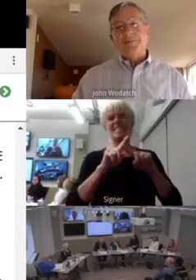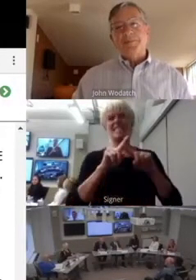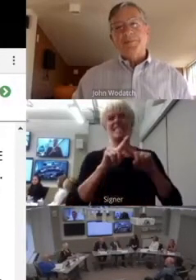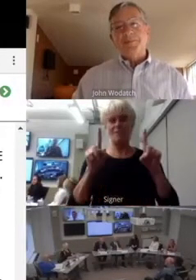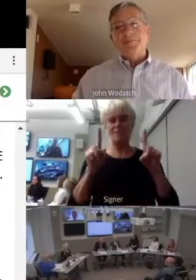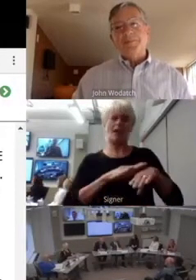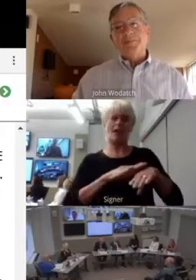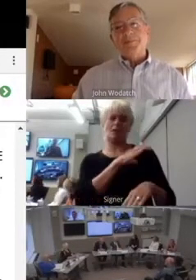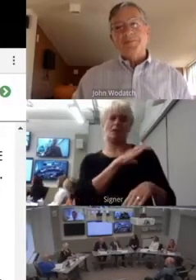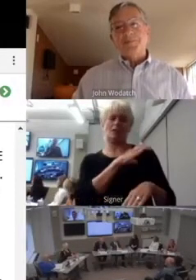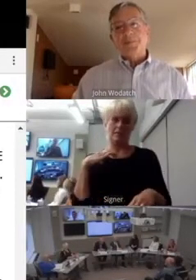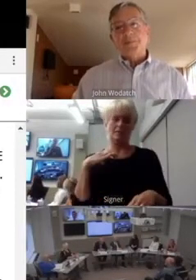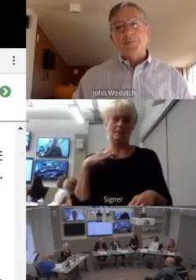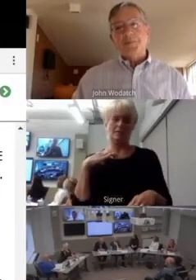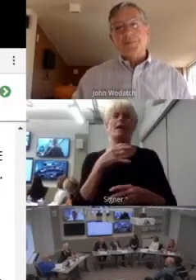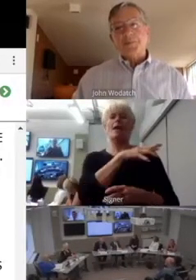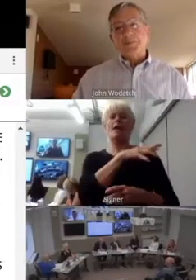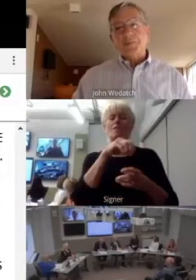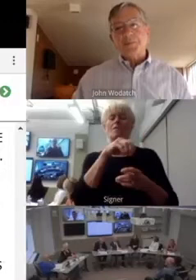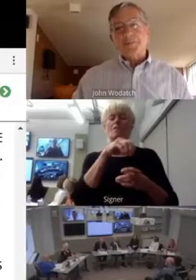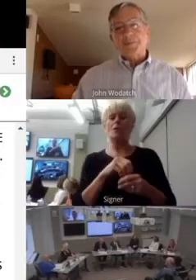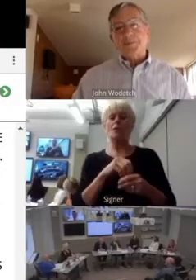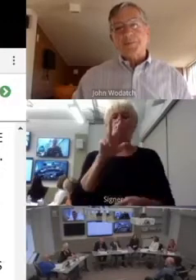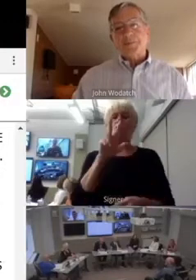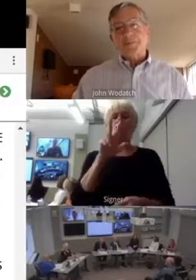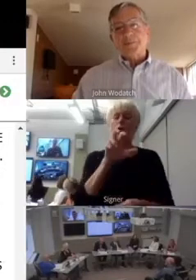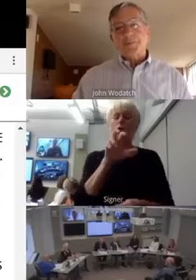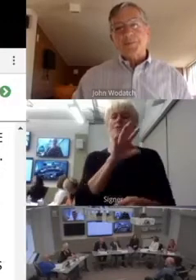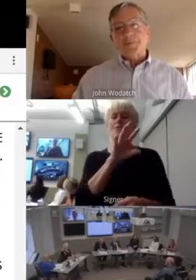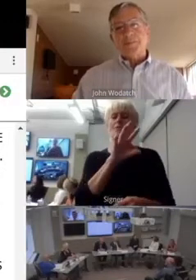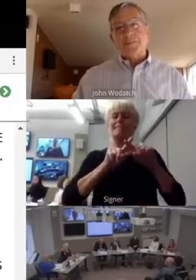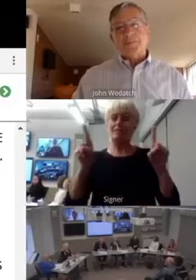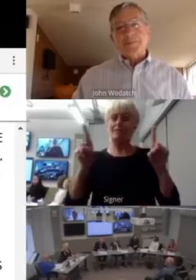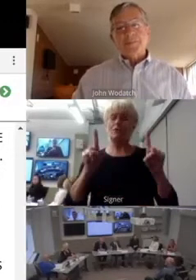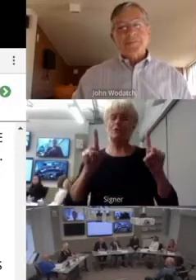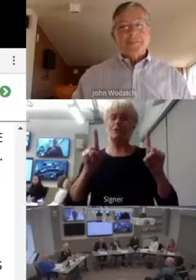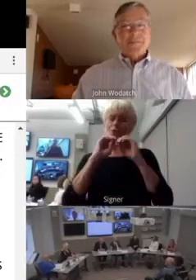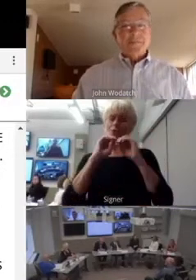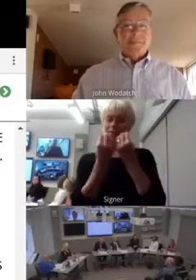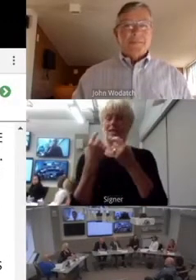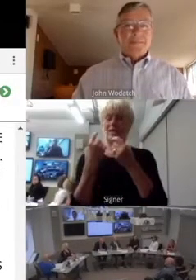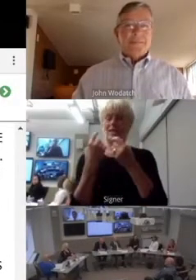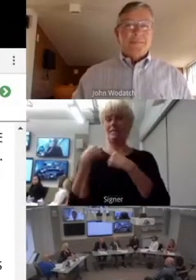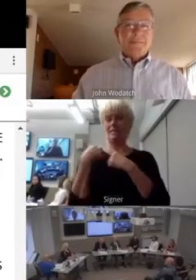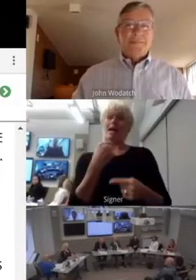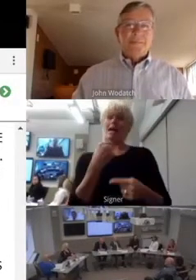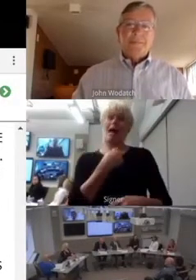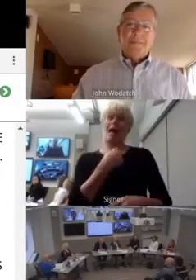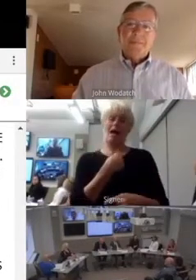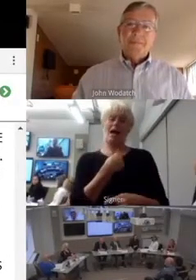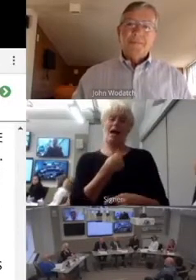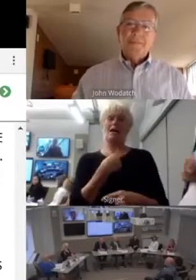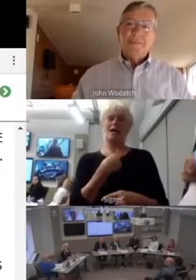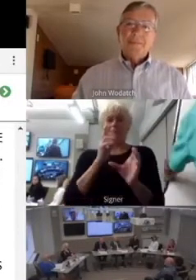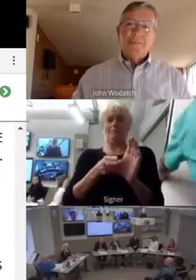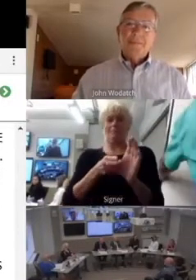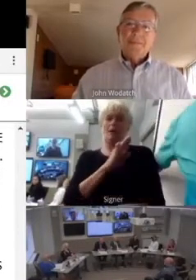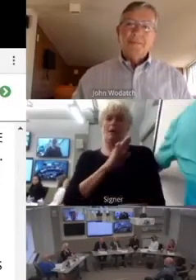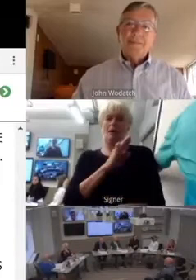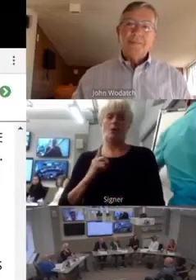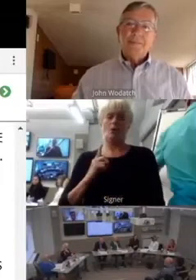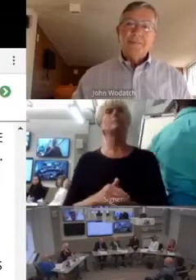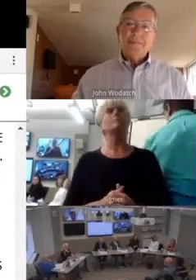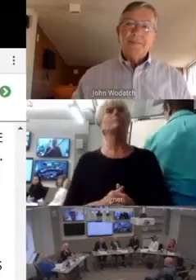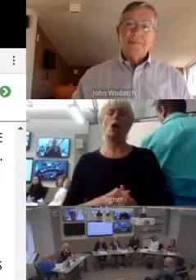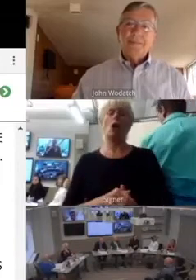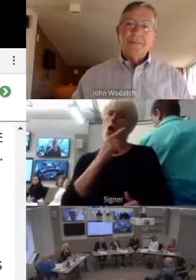350 different organizations since I've been with the board. We don't always use advisory committees.